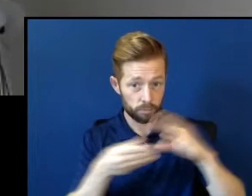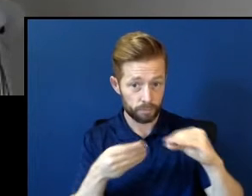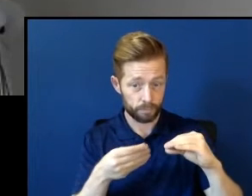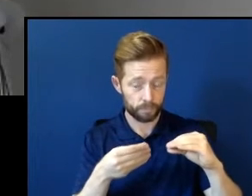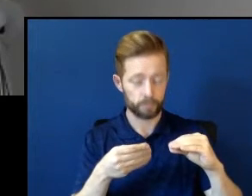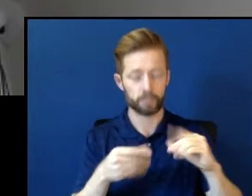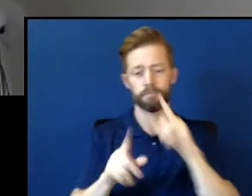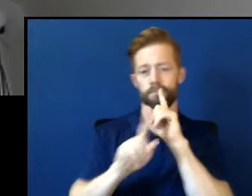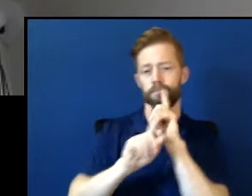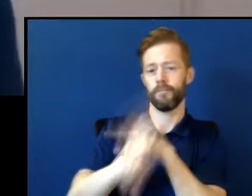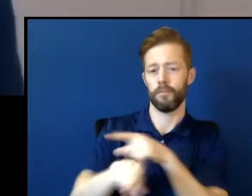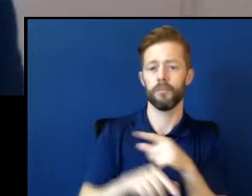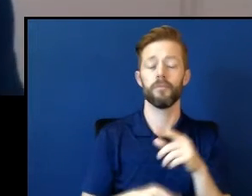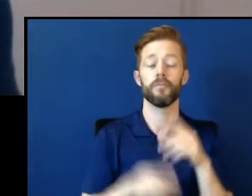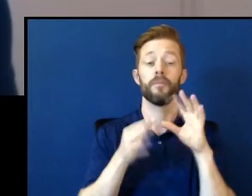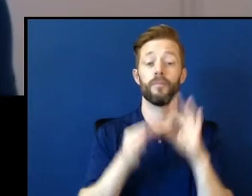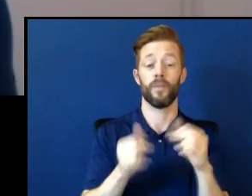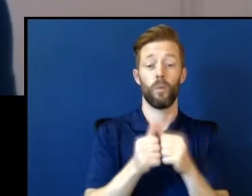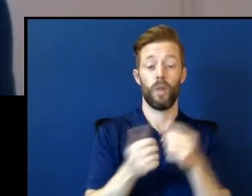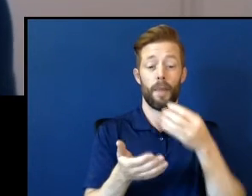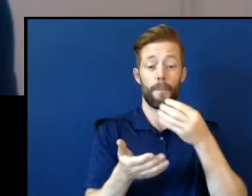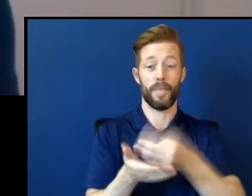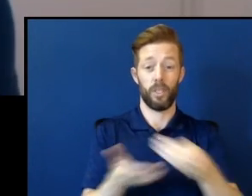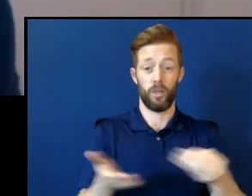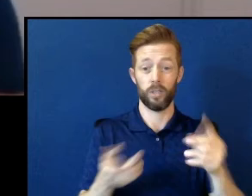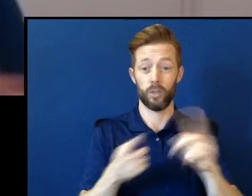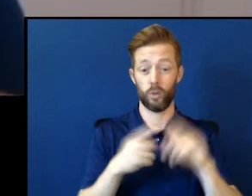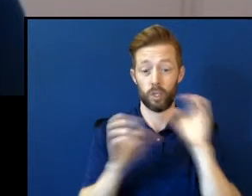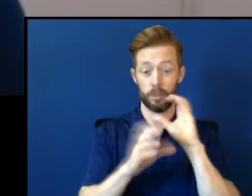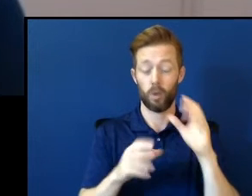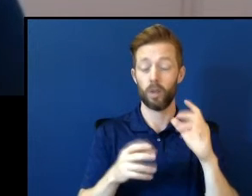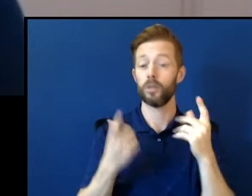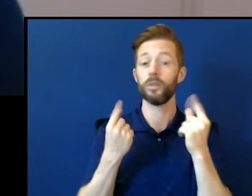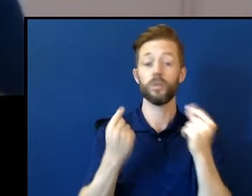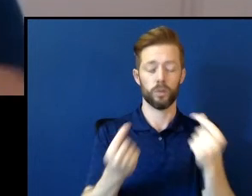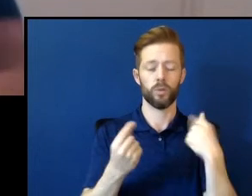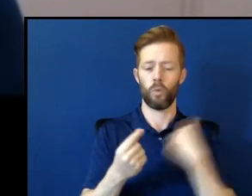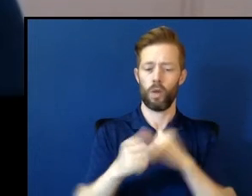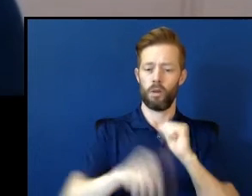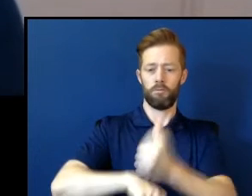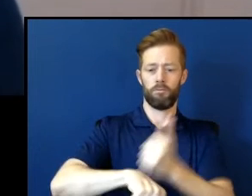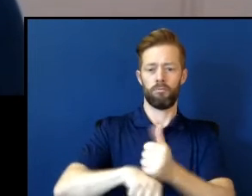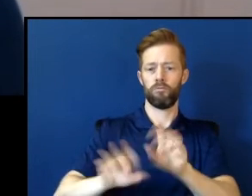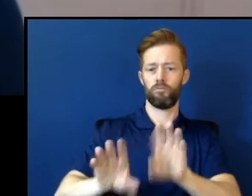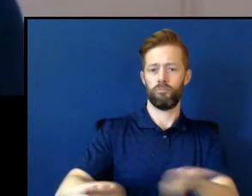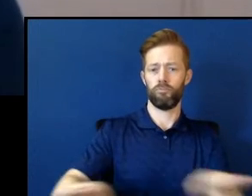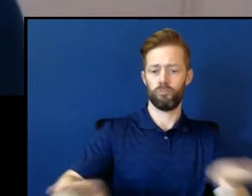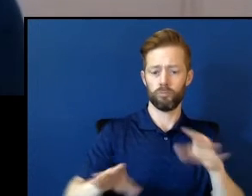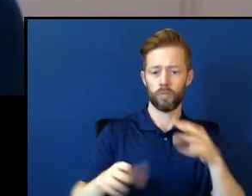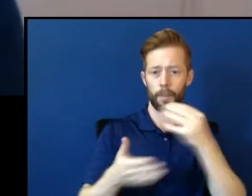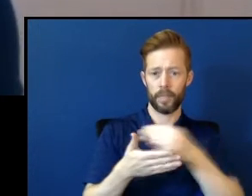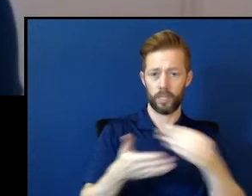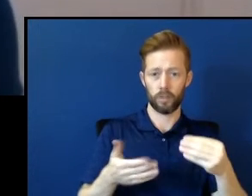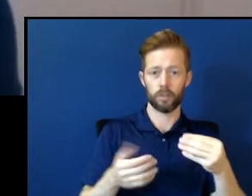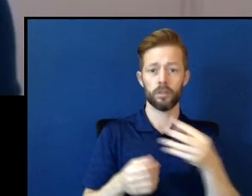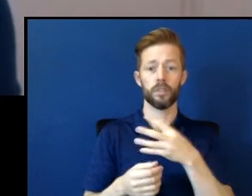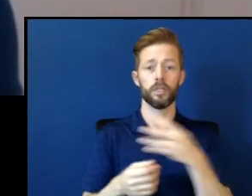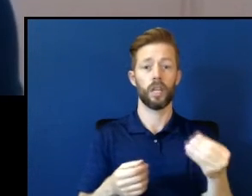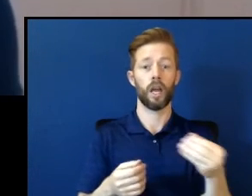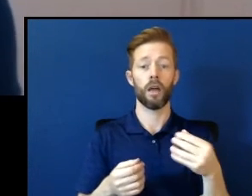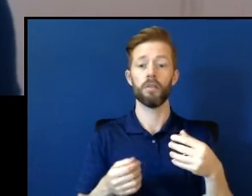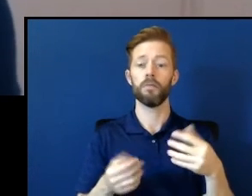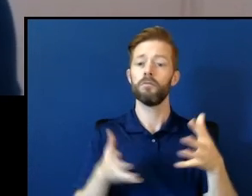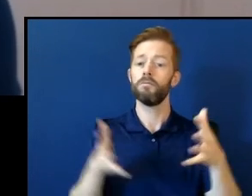that? So in terms of the materials to explore, we had them all laid out for children. And then we